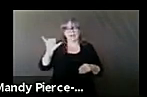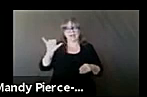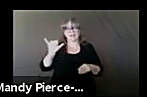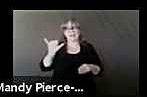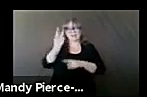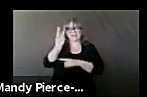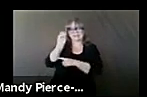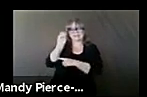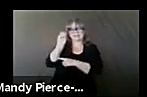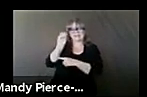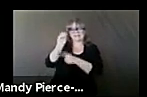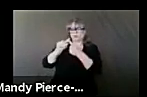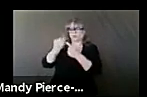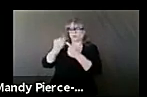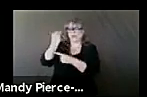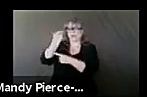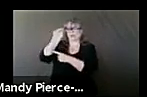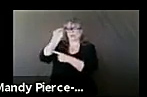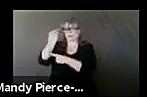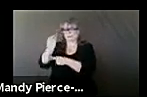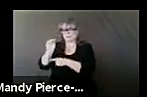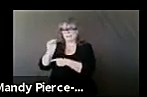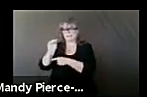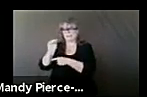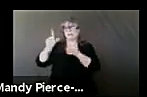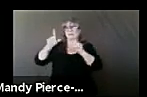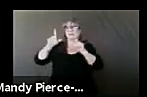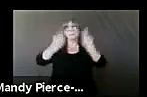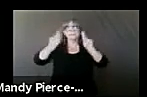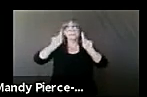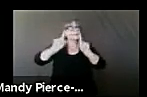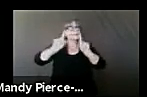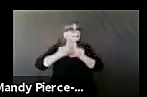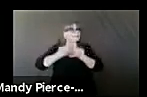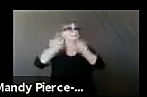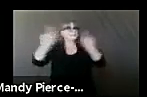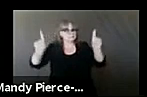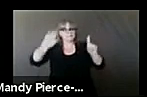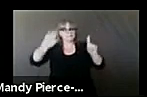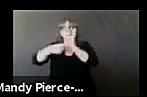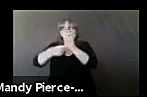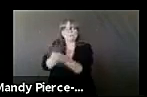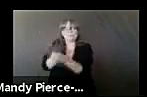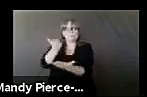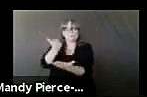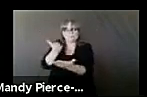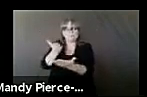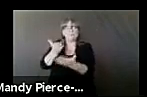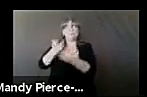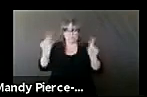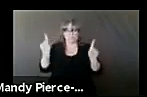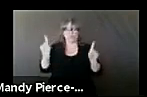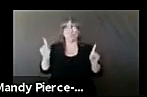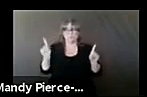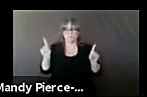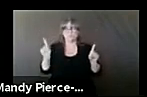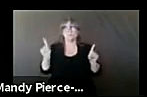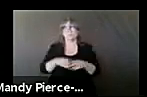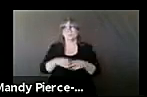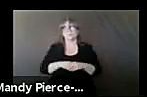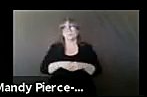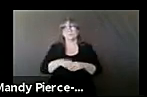This next figure comes from our modeling data. The red line shows the daily number of cases that would have occurred in the state without social